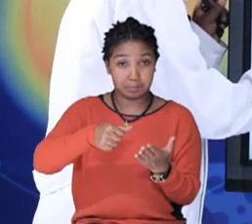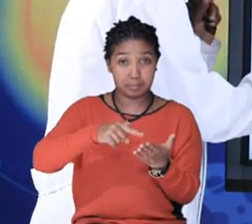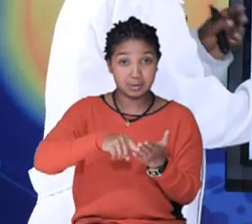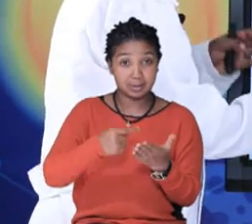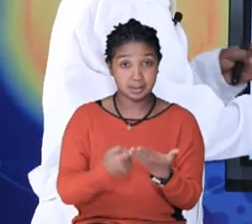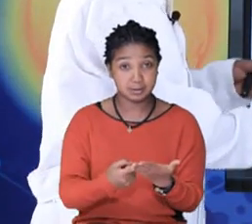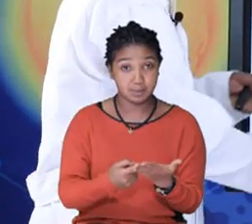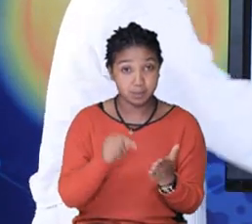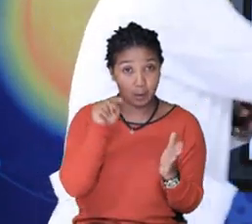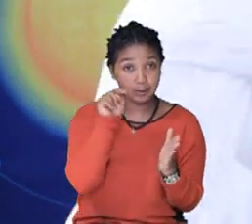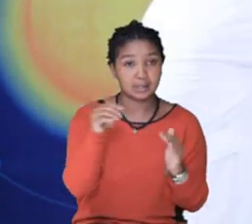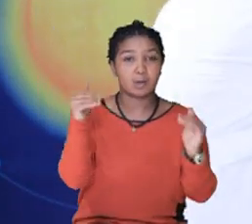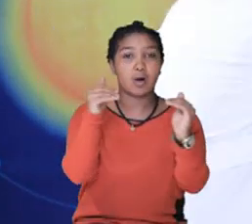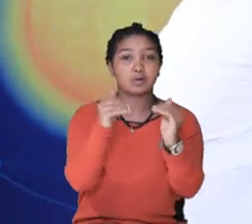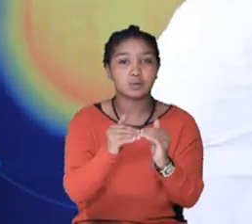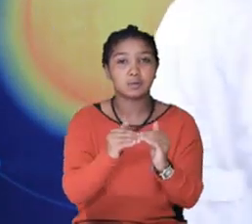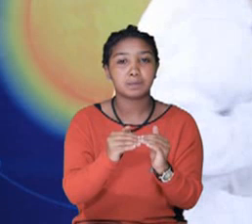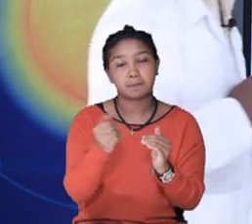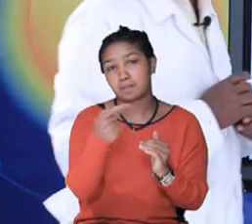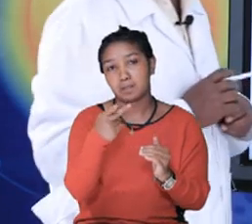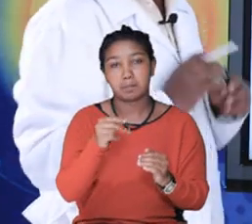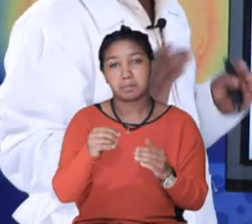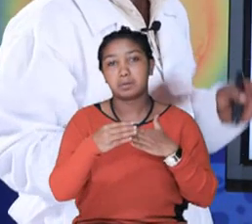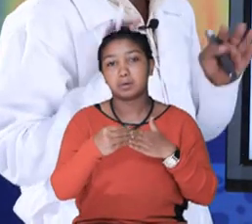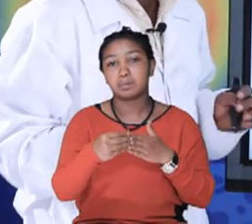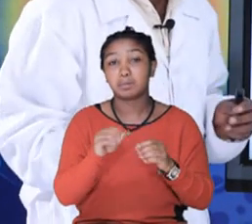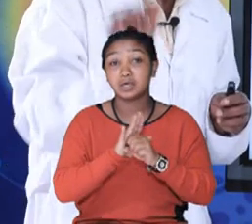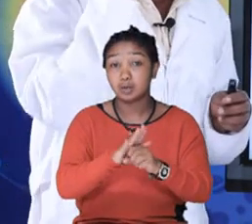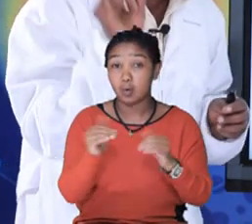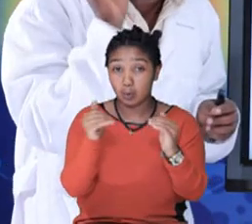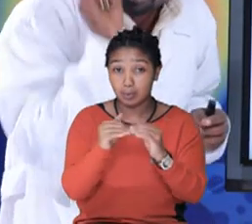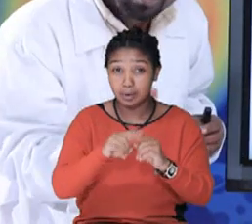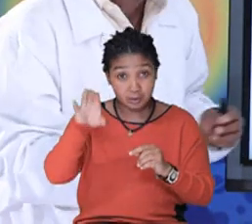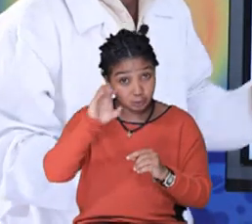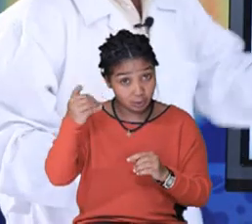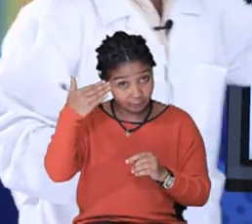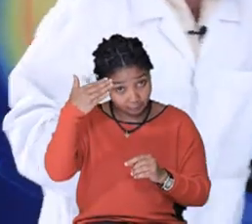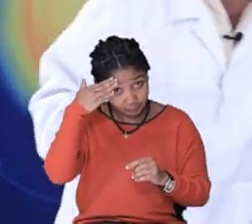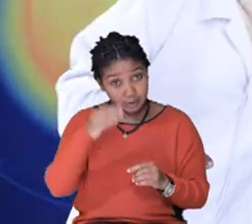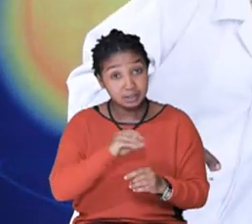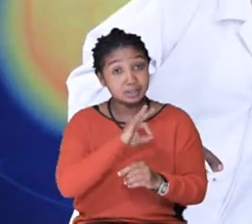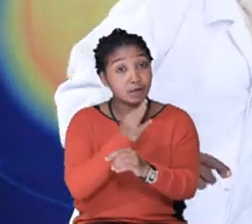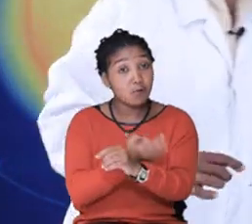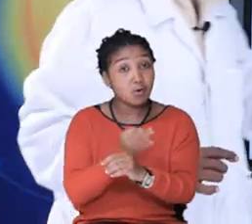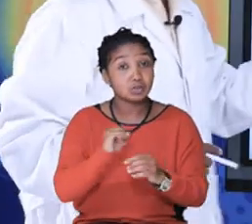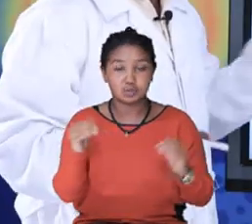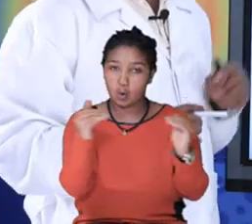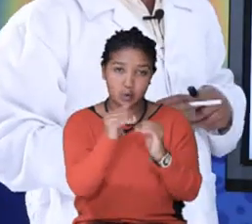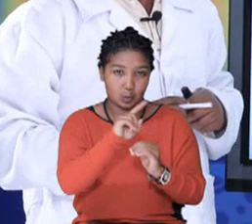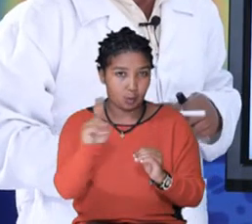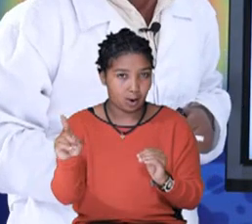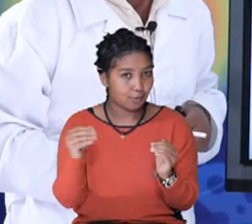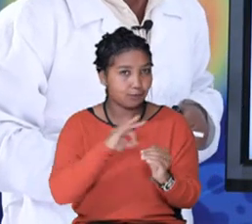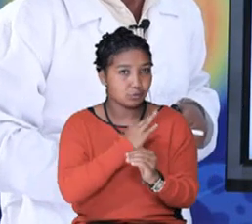pressure at this point equals to the pressure at this point. But student, you should have to know that the force at this is not equal